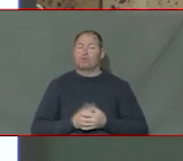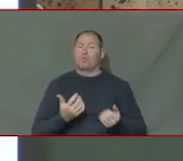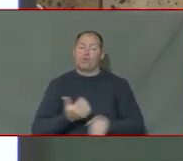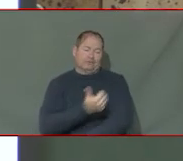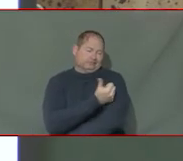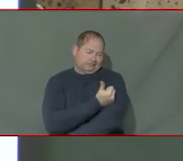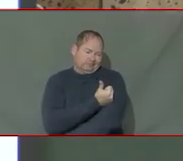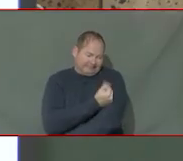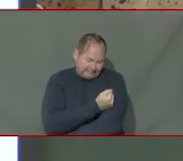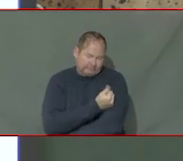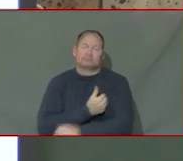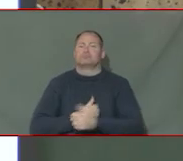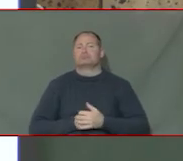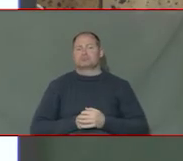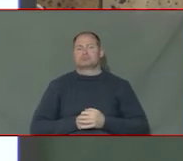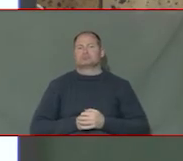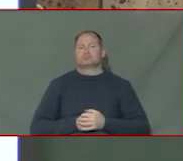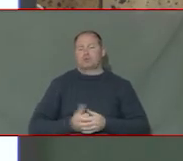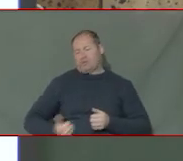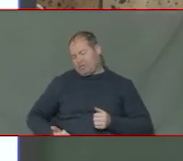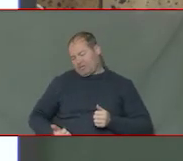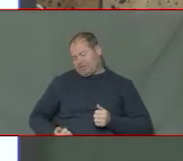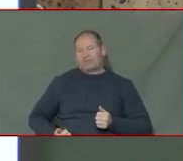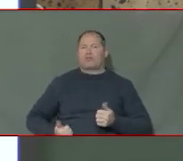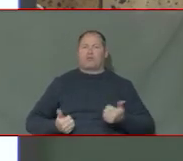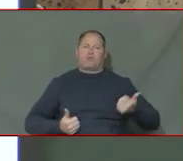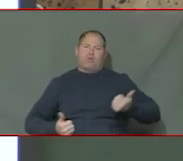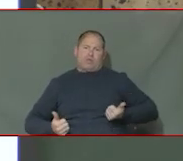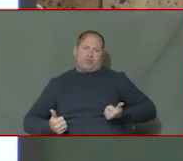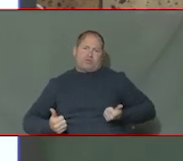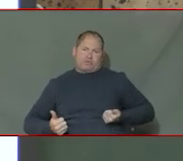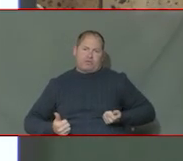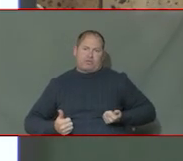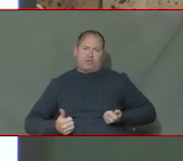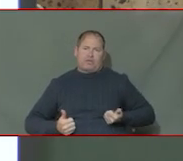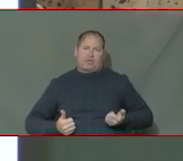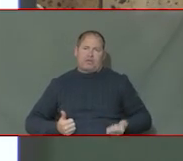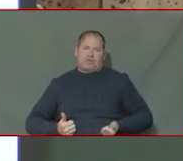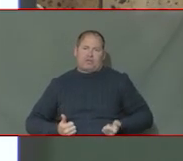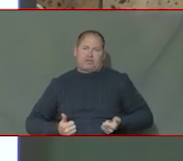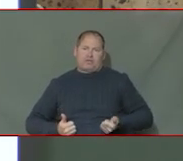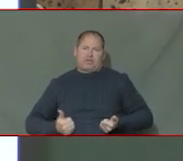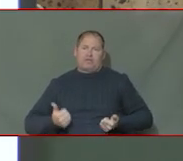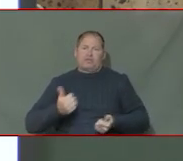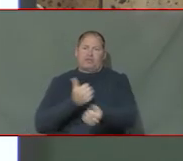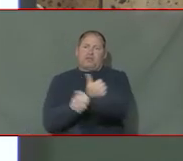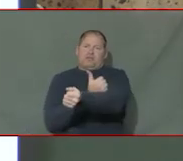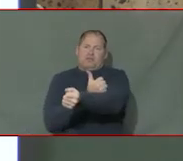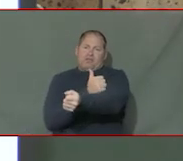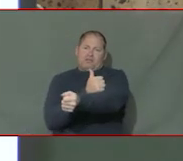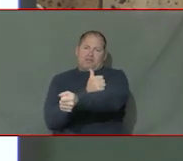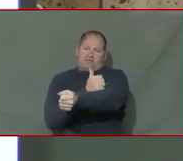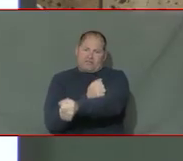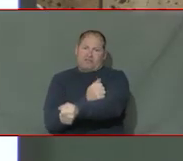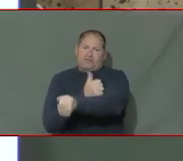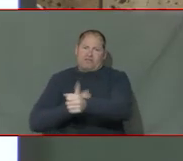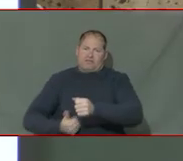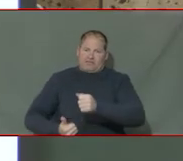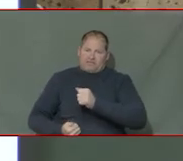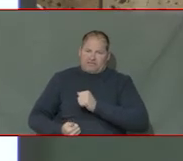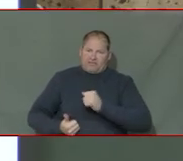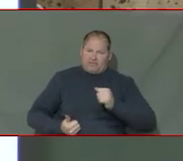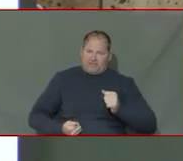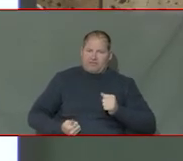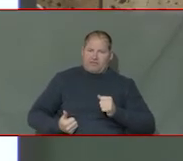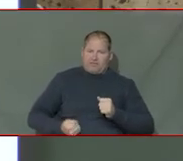yourself. And many of them inject here around the stomach, around the belly button. They inject, and every day they have to inject insulin, which they